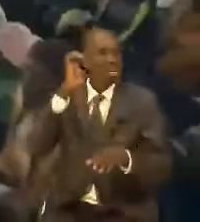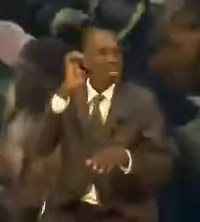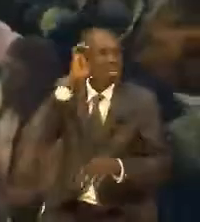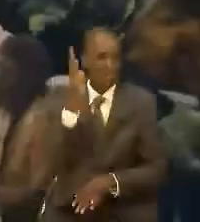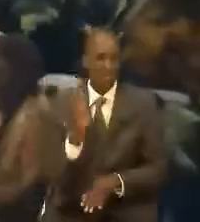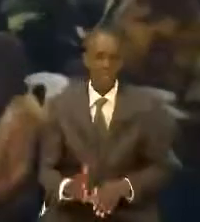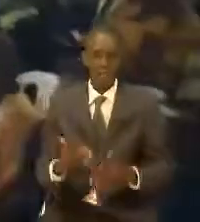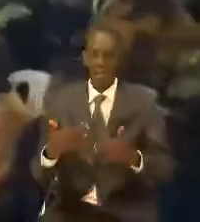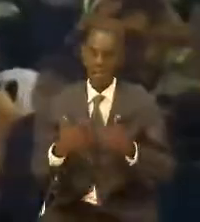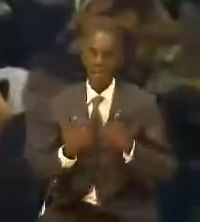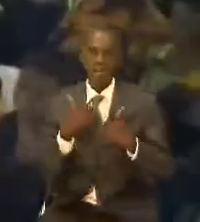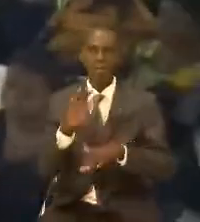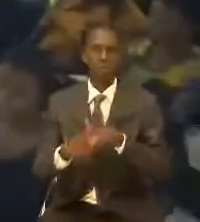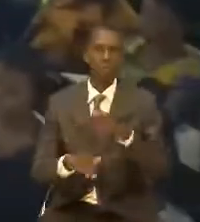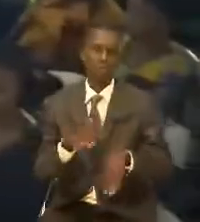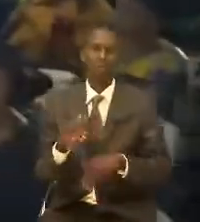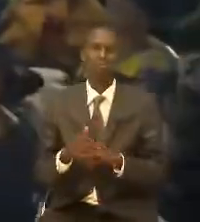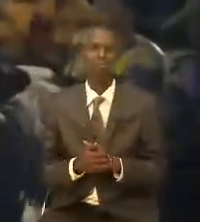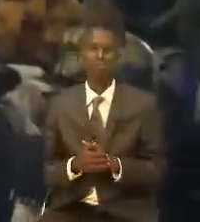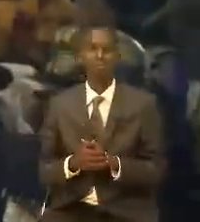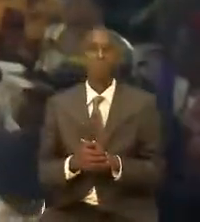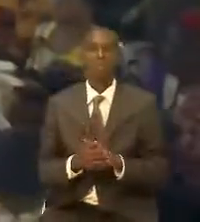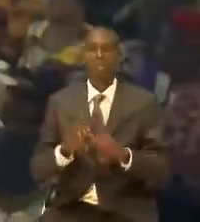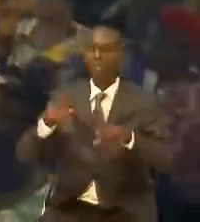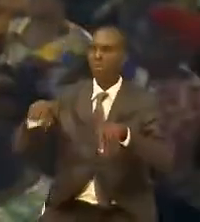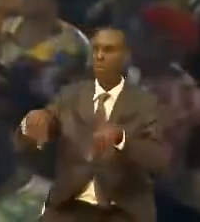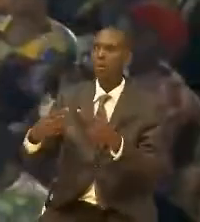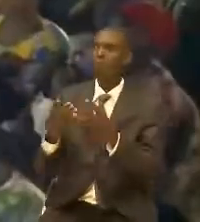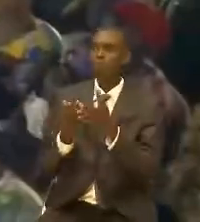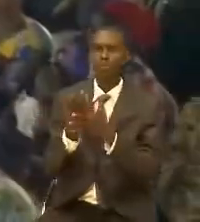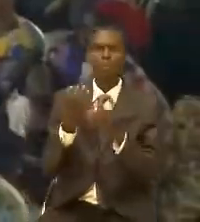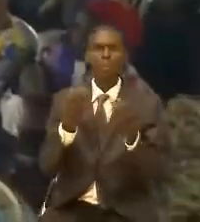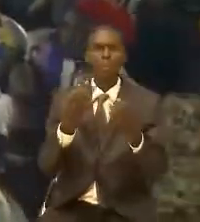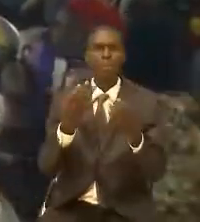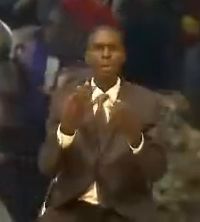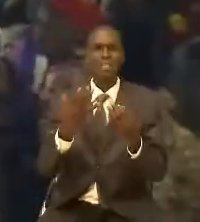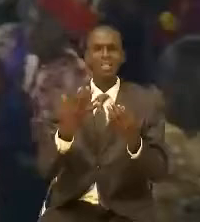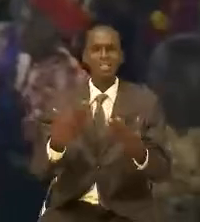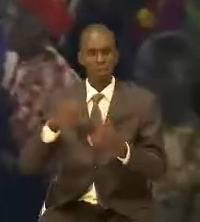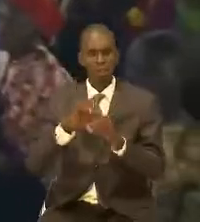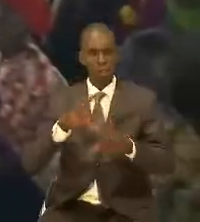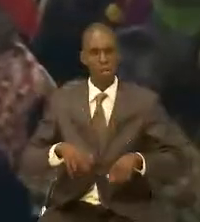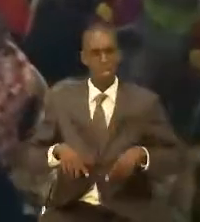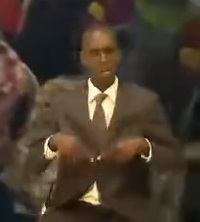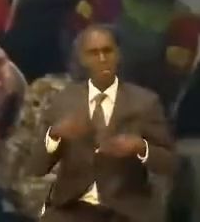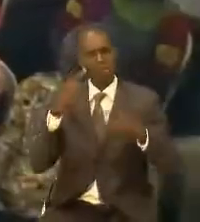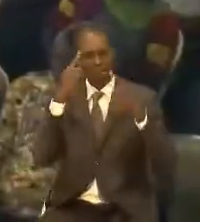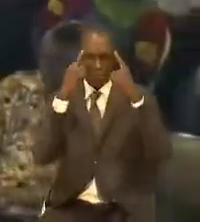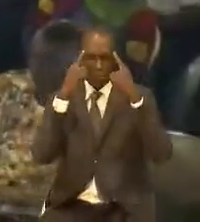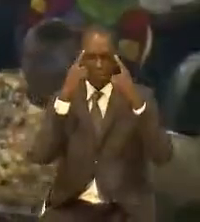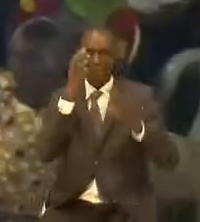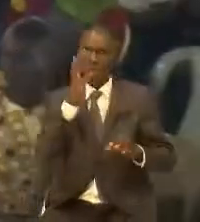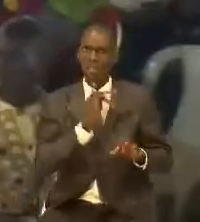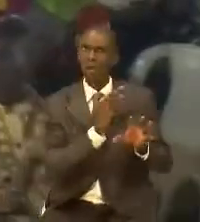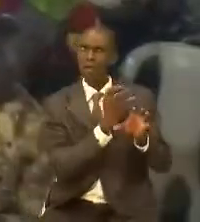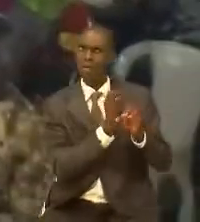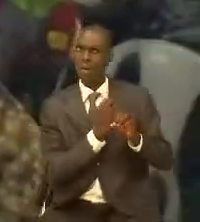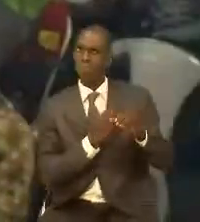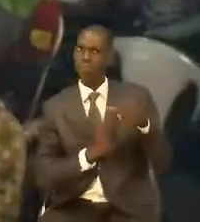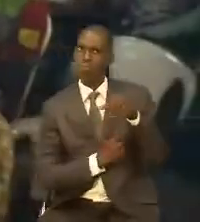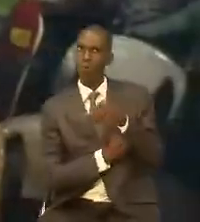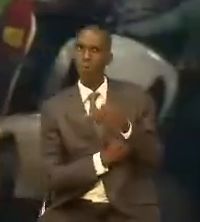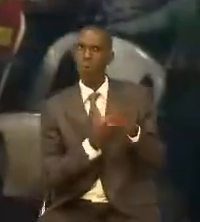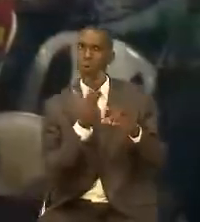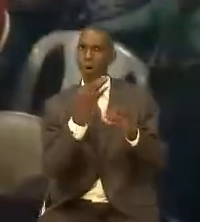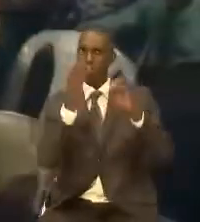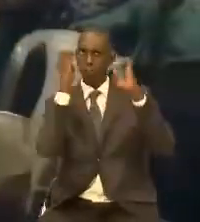work we've gone through many things in life and we thought if i have the support the support of education